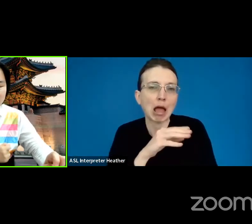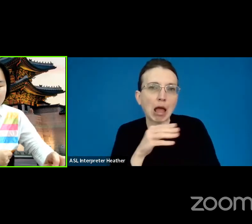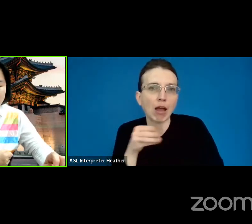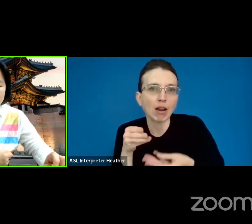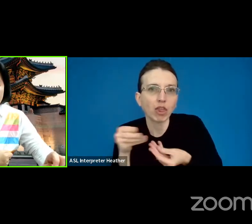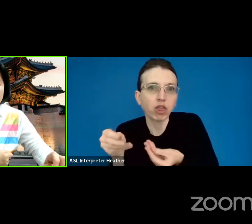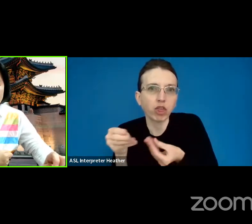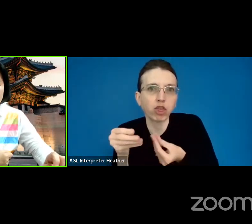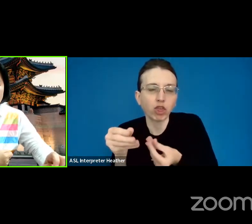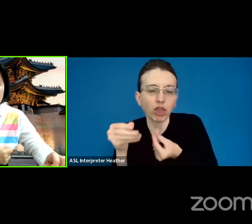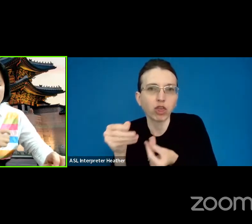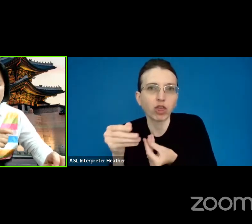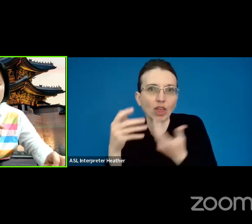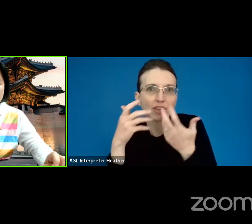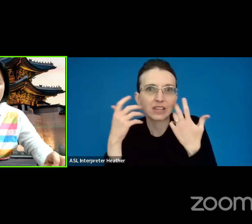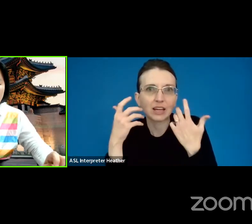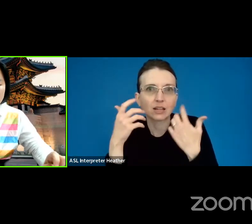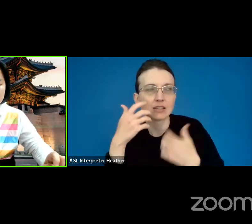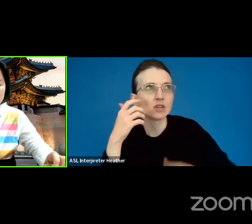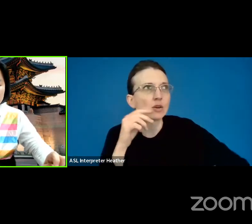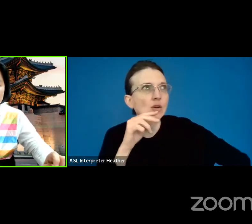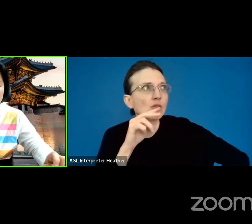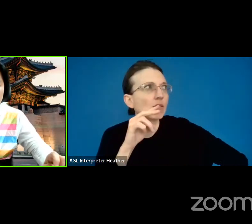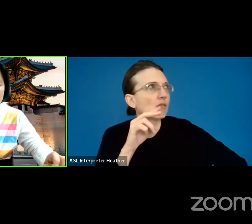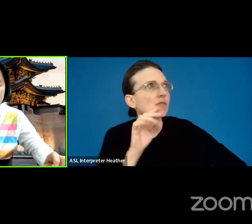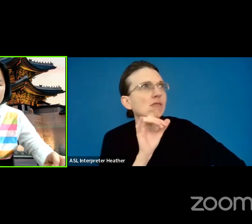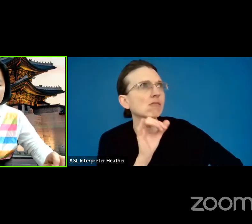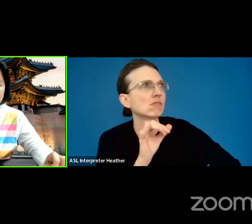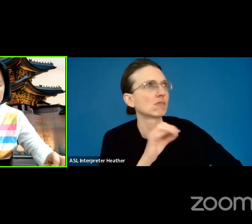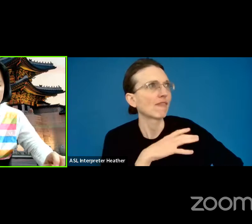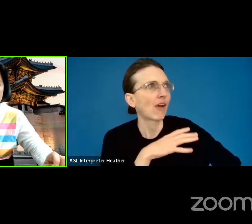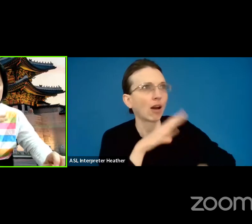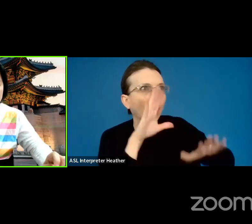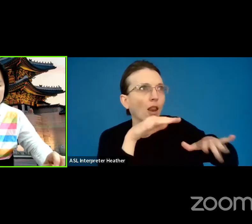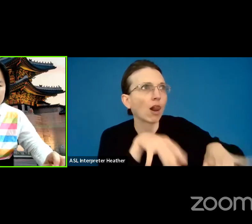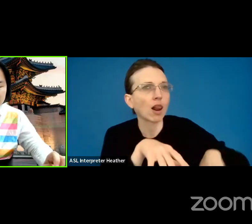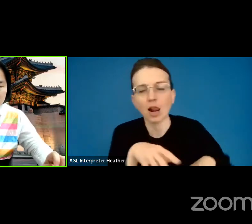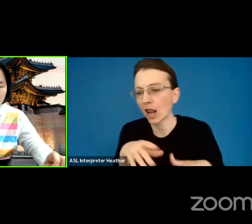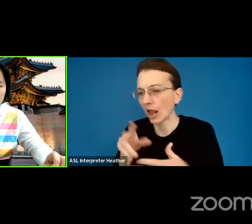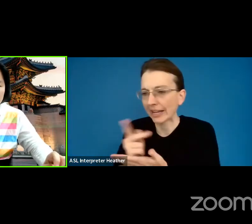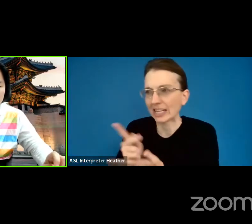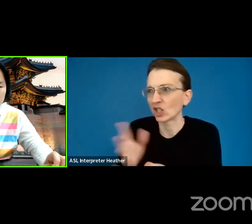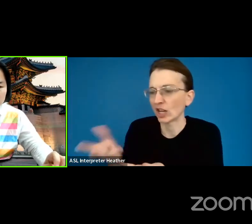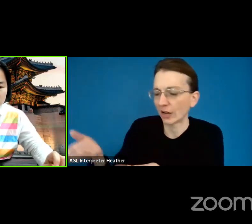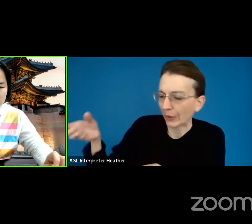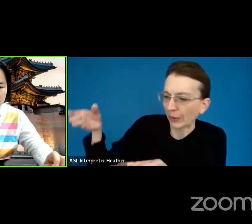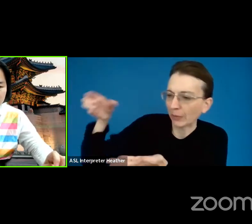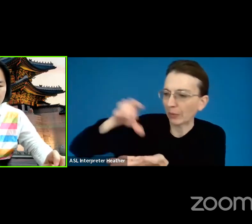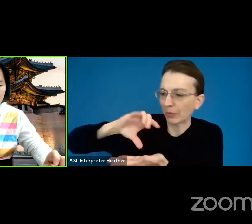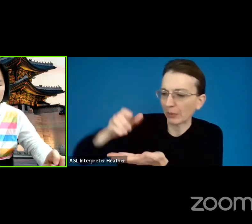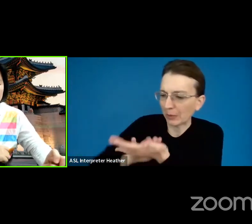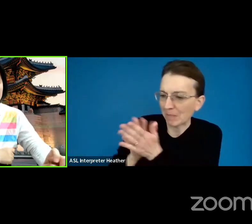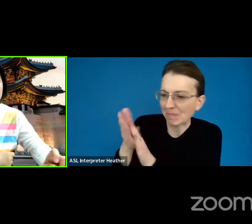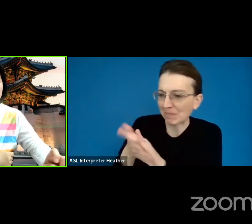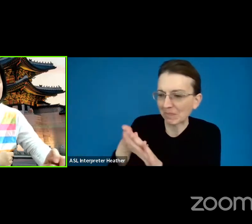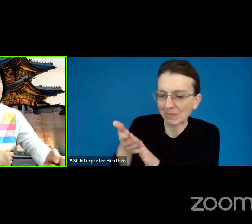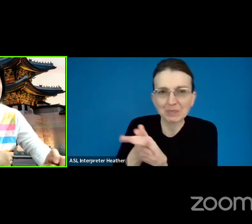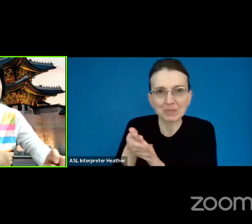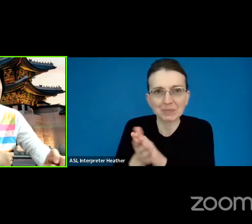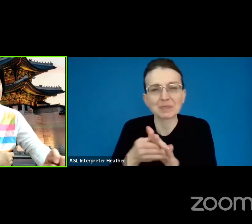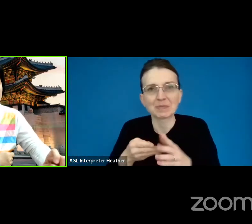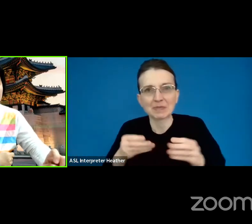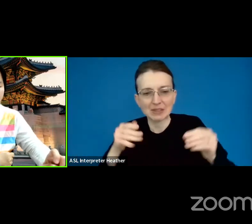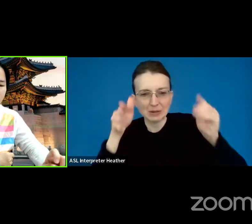this, the tiger took sesame oil from the kitchen and smeared on the wood, but it